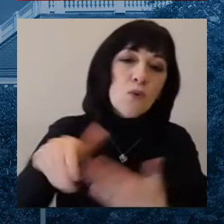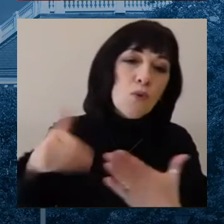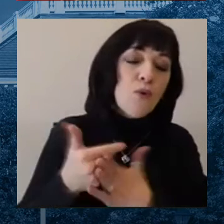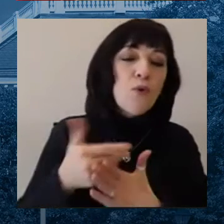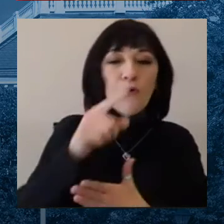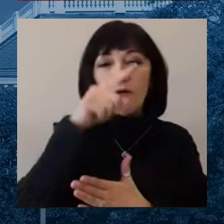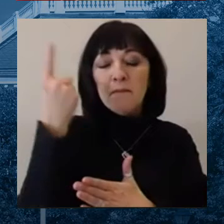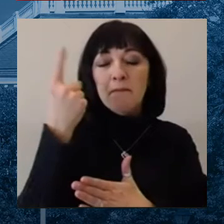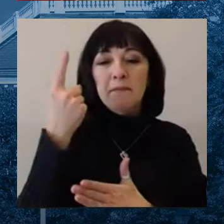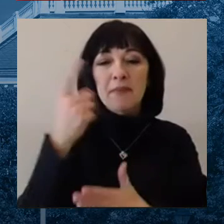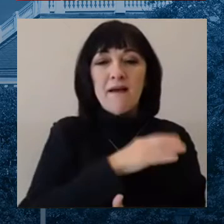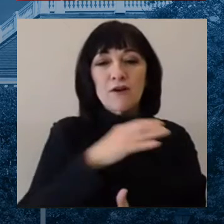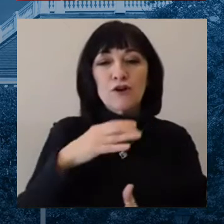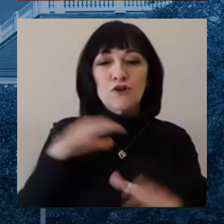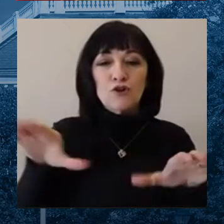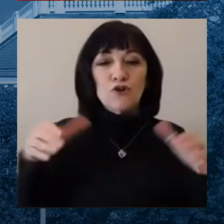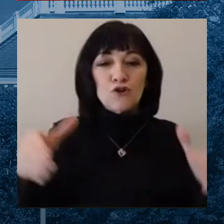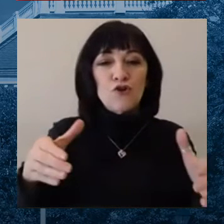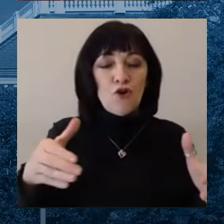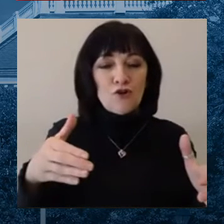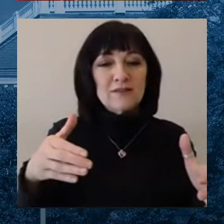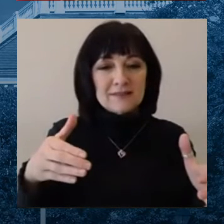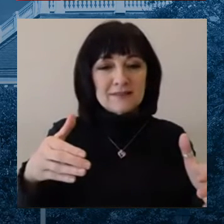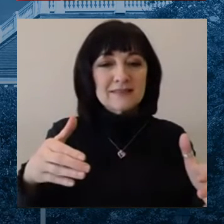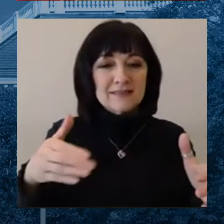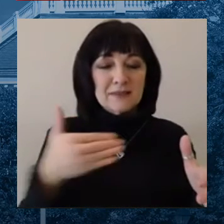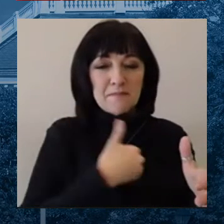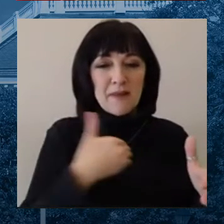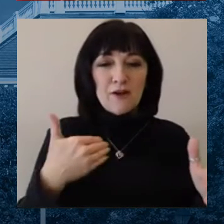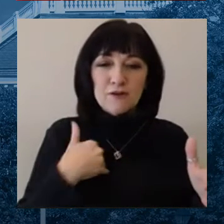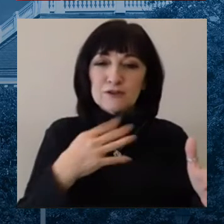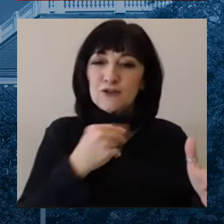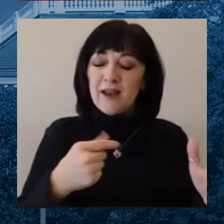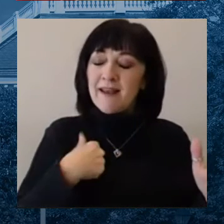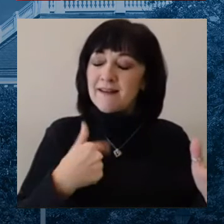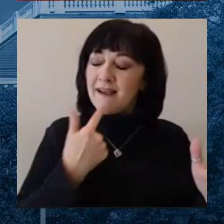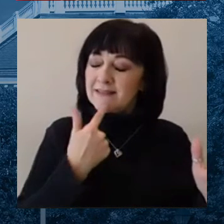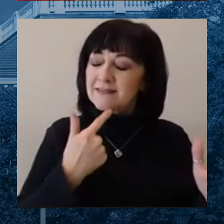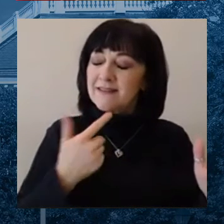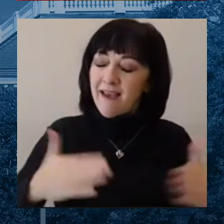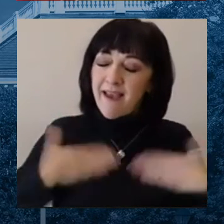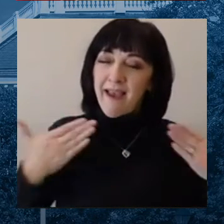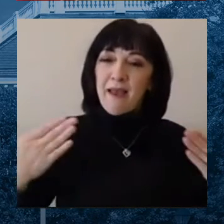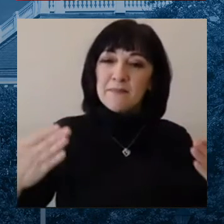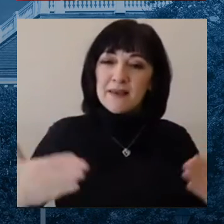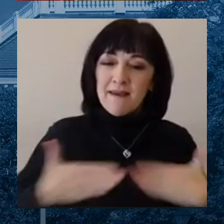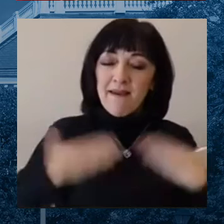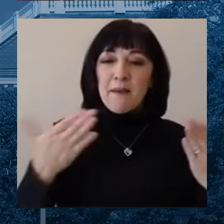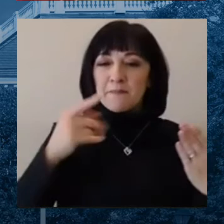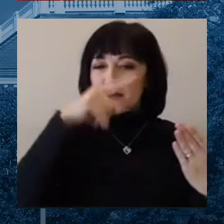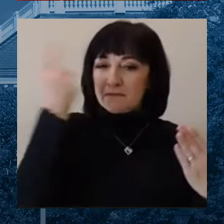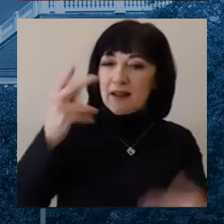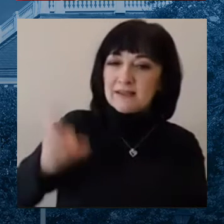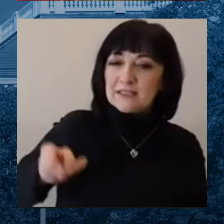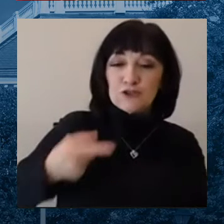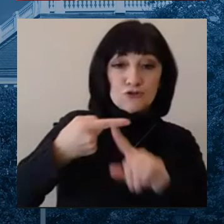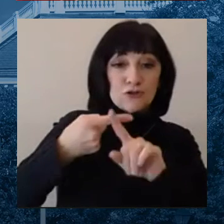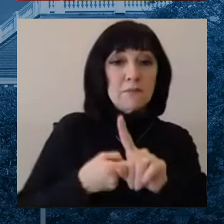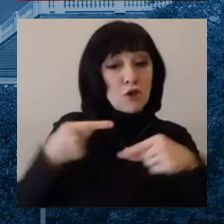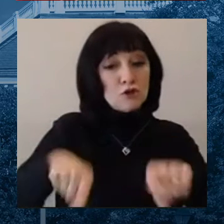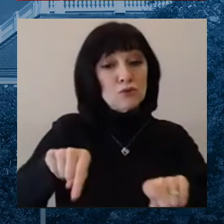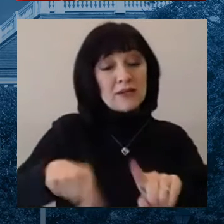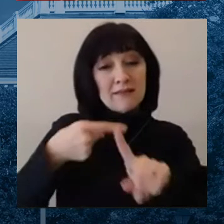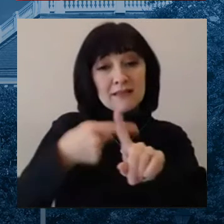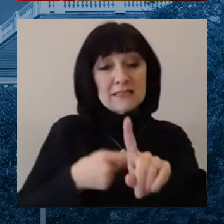members. Greetings and happy Black History Month. During this month and every